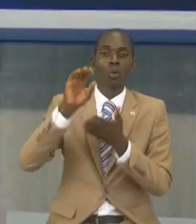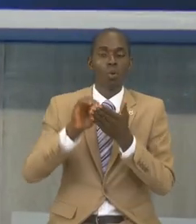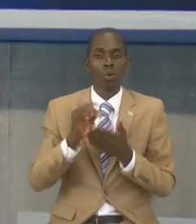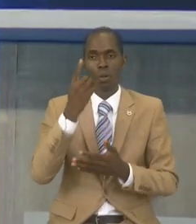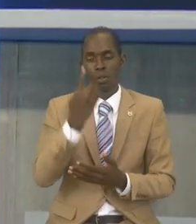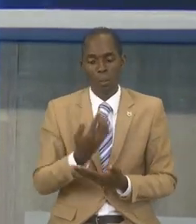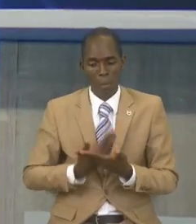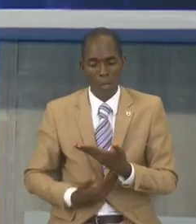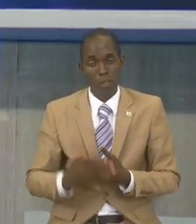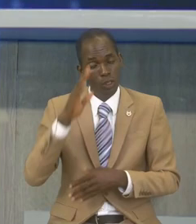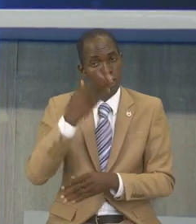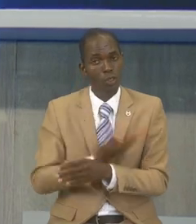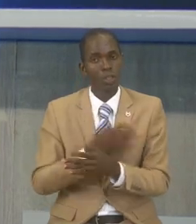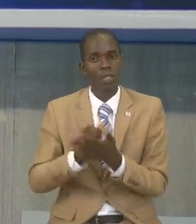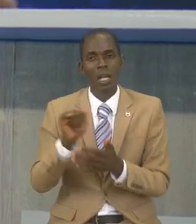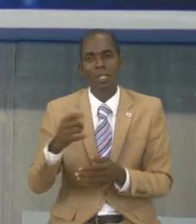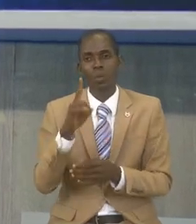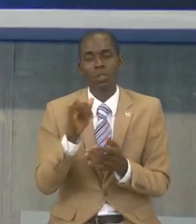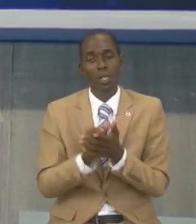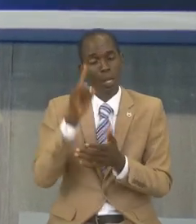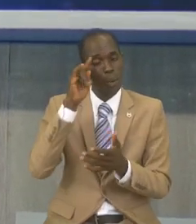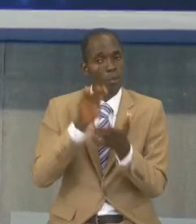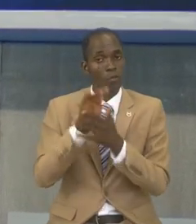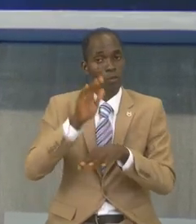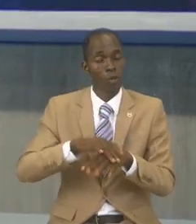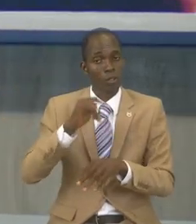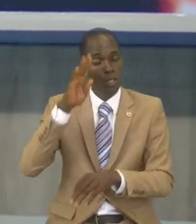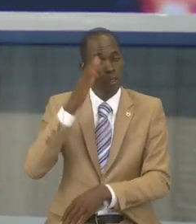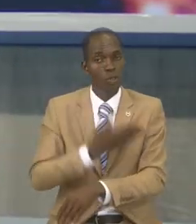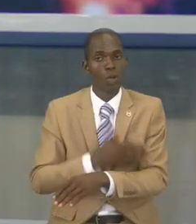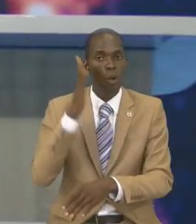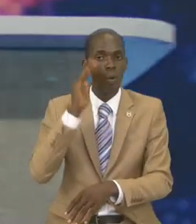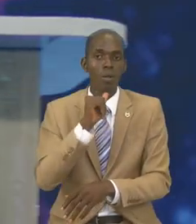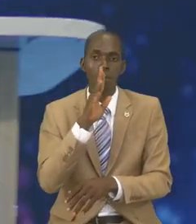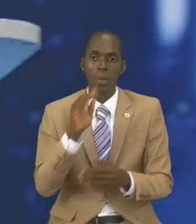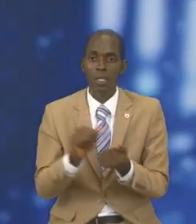that everyone that believeth in him should not perish but have